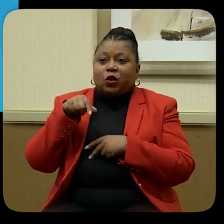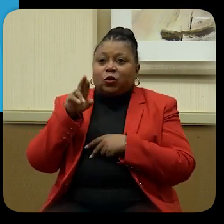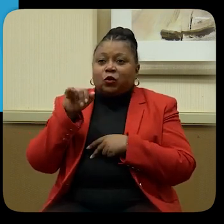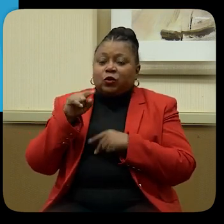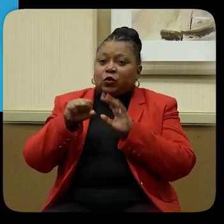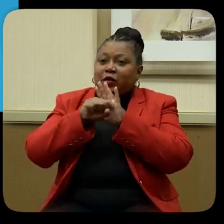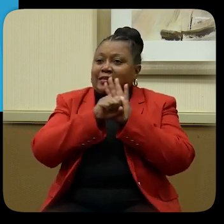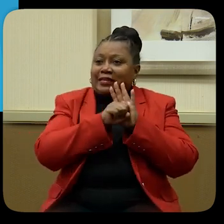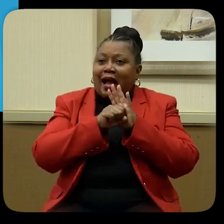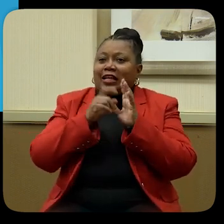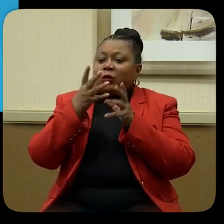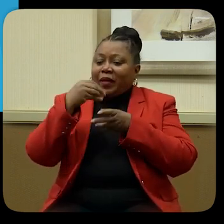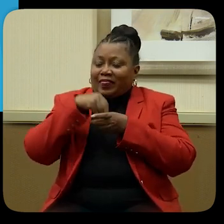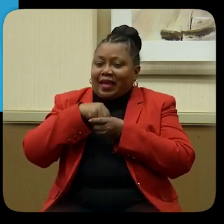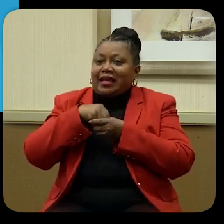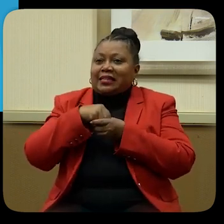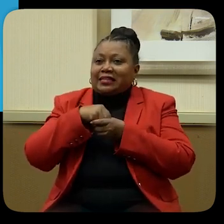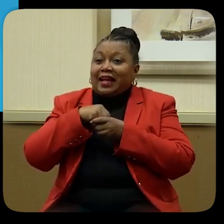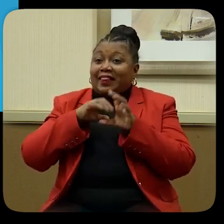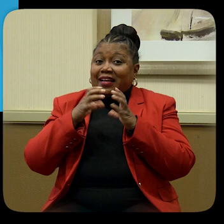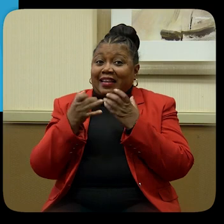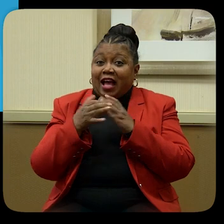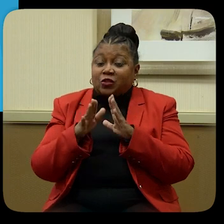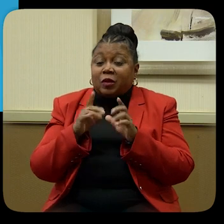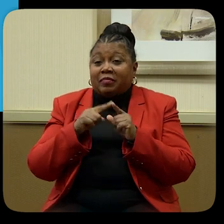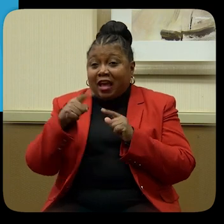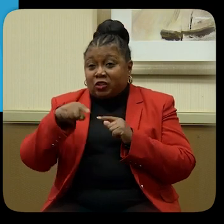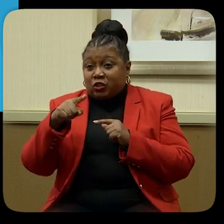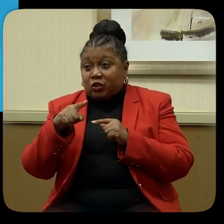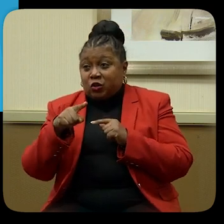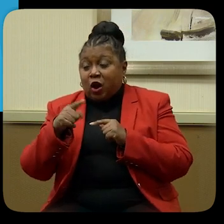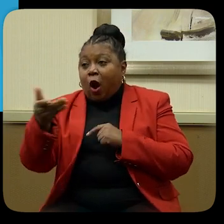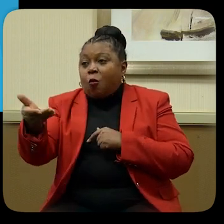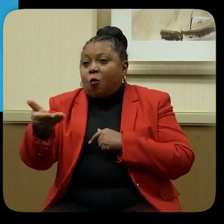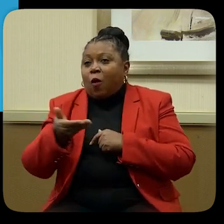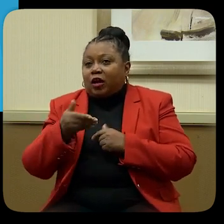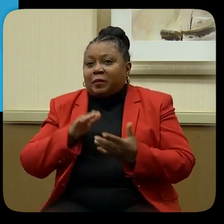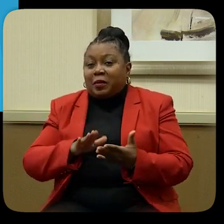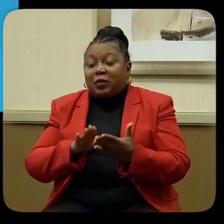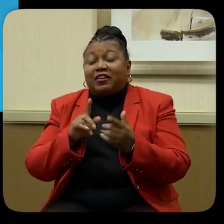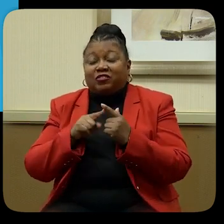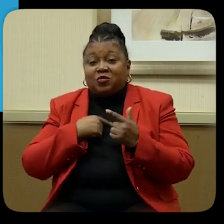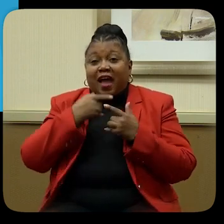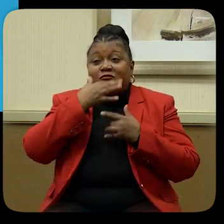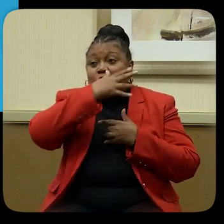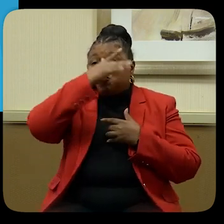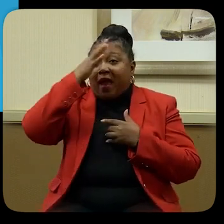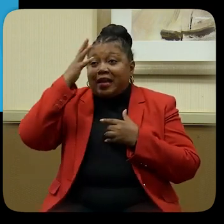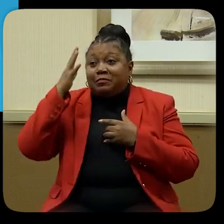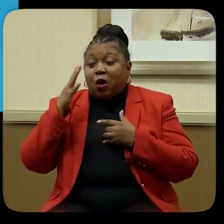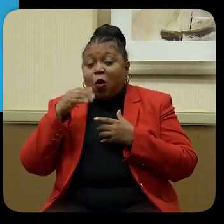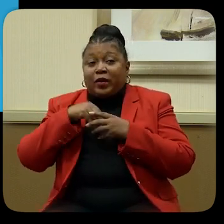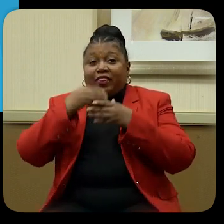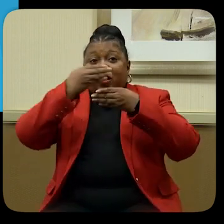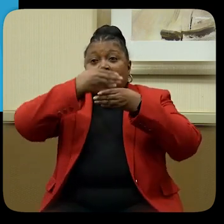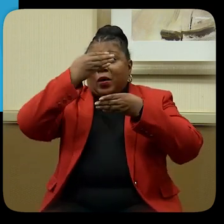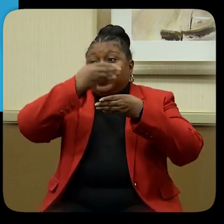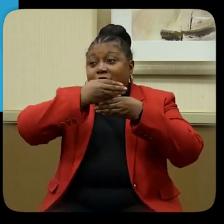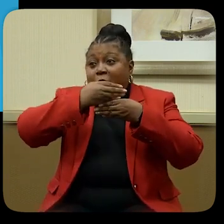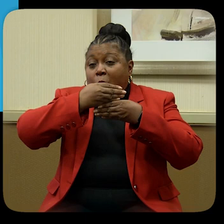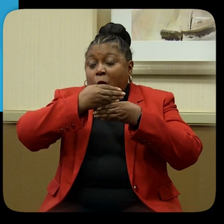or signs within the classroom that you're a welcoming person. So do you have a rainbow up in your